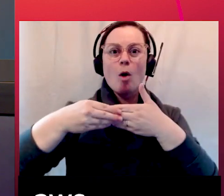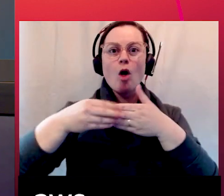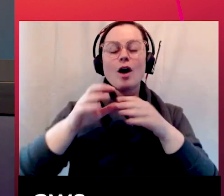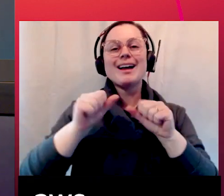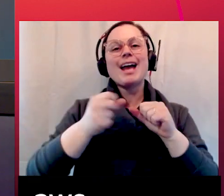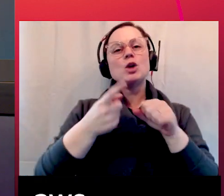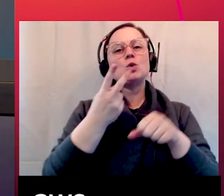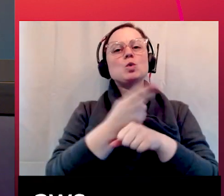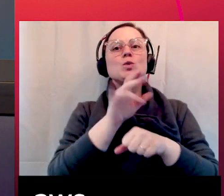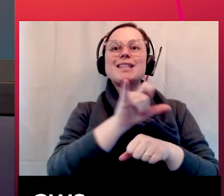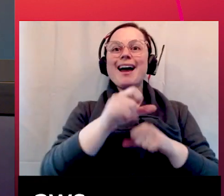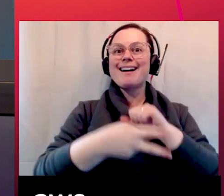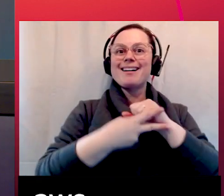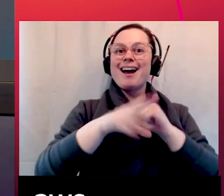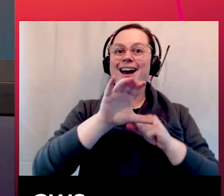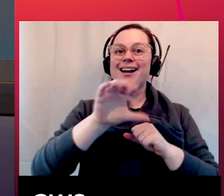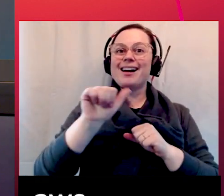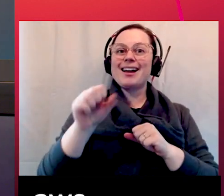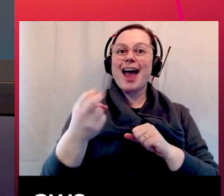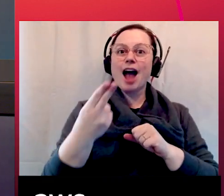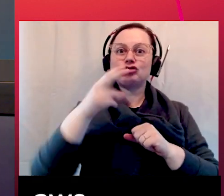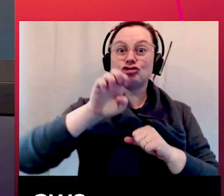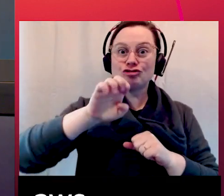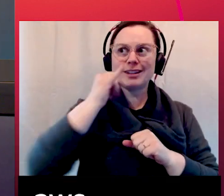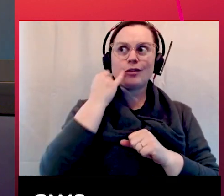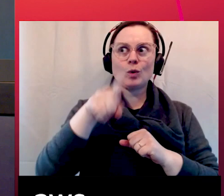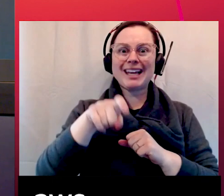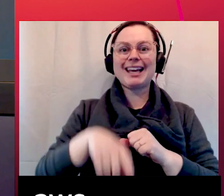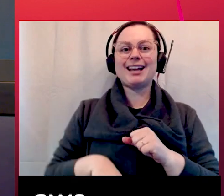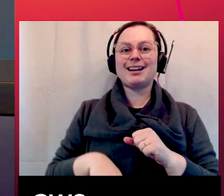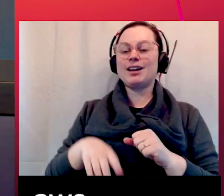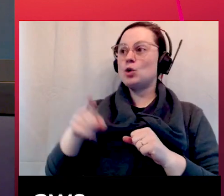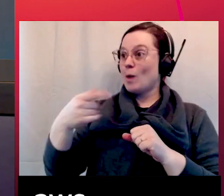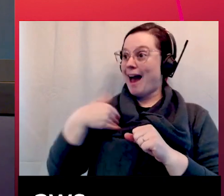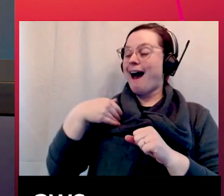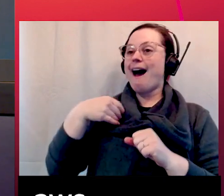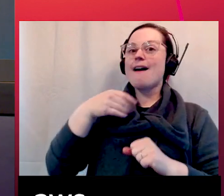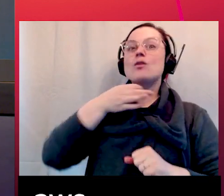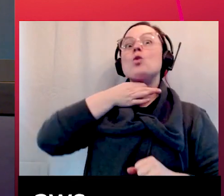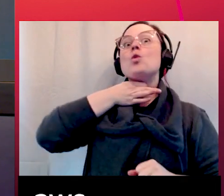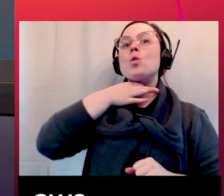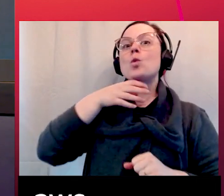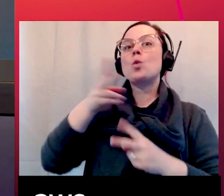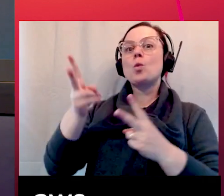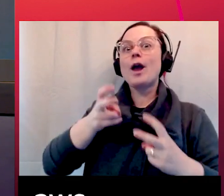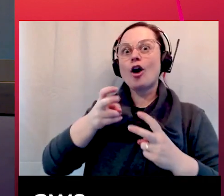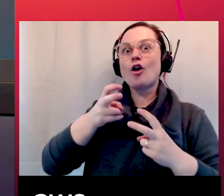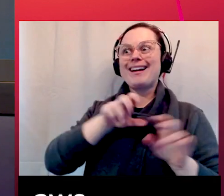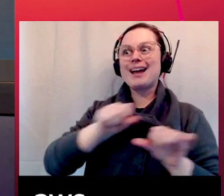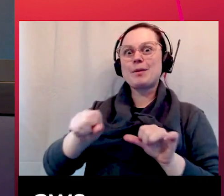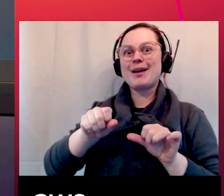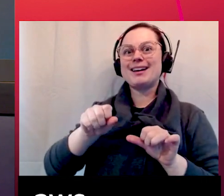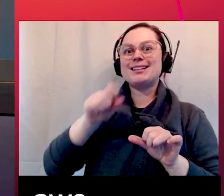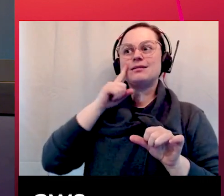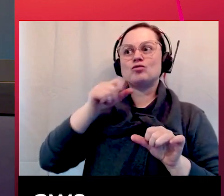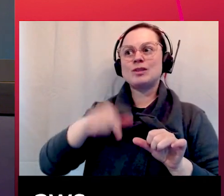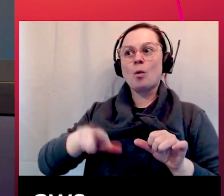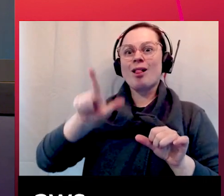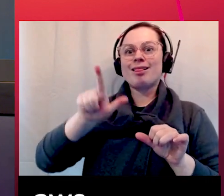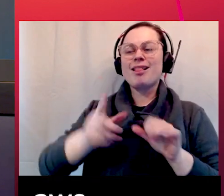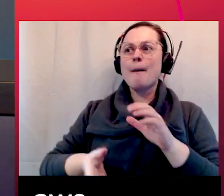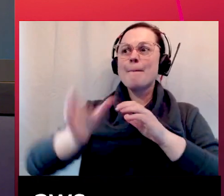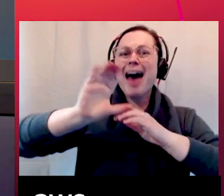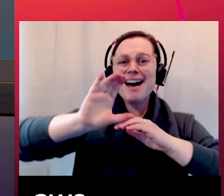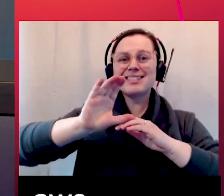it to. You all have SQL querying capabilities on top of document capabilities too.